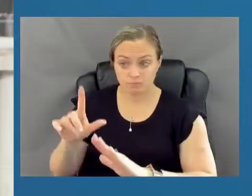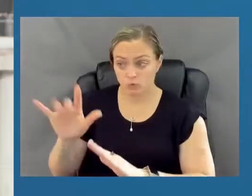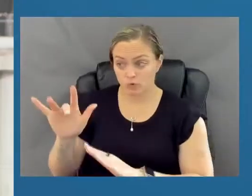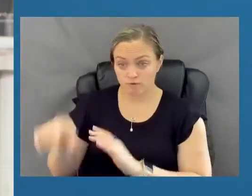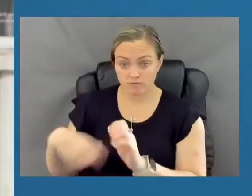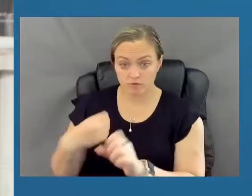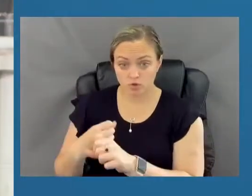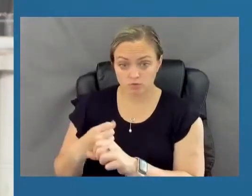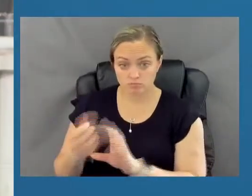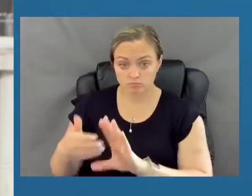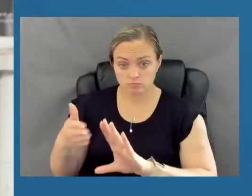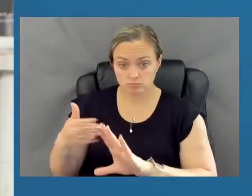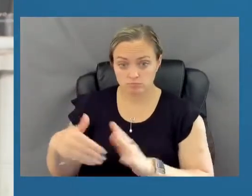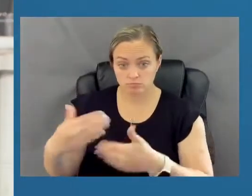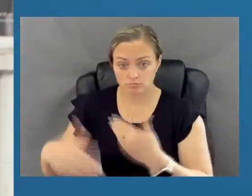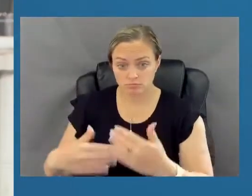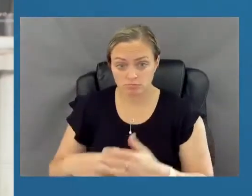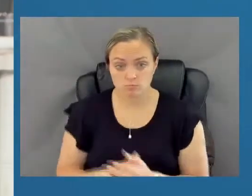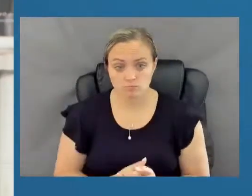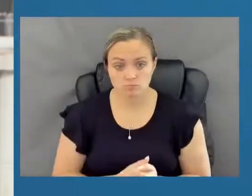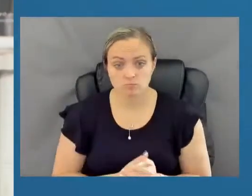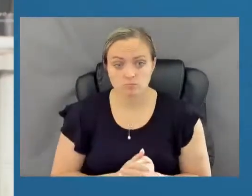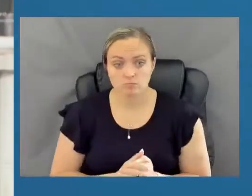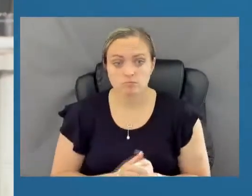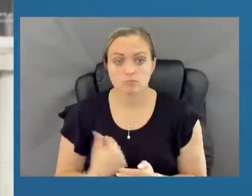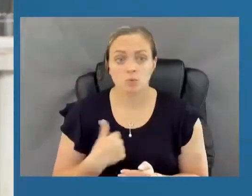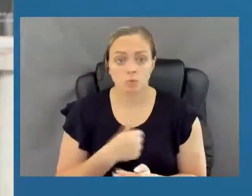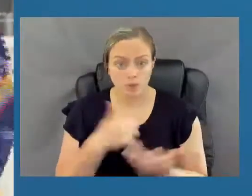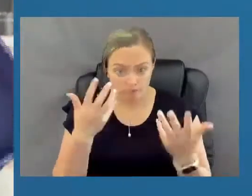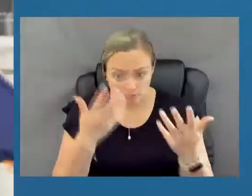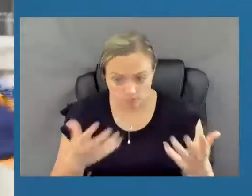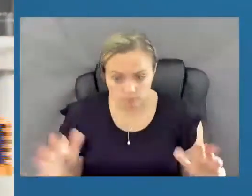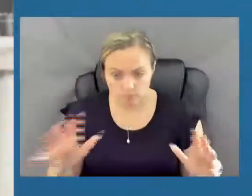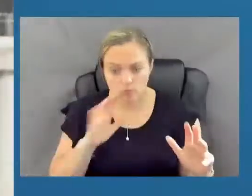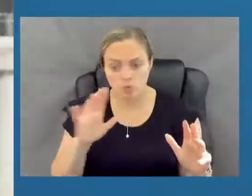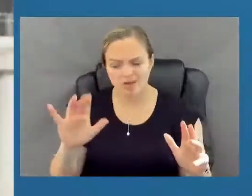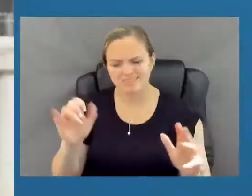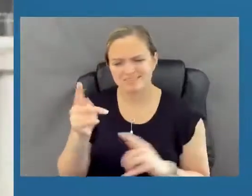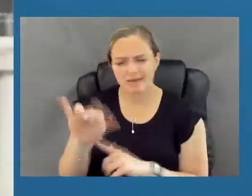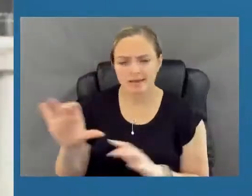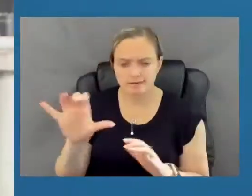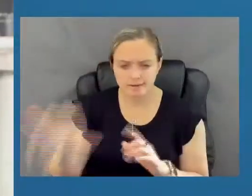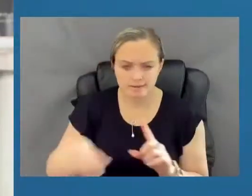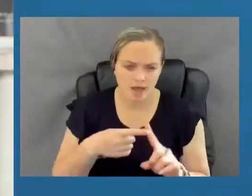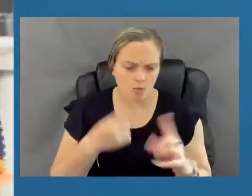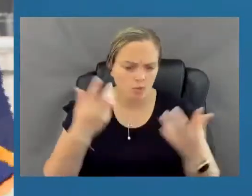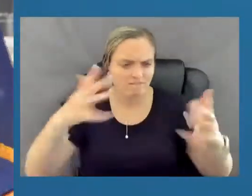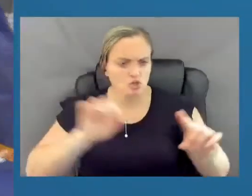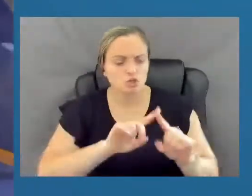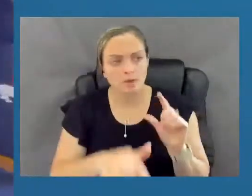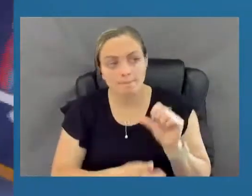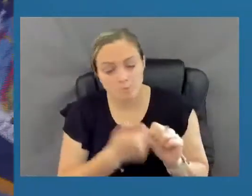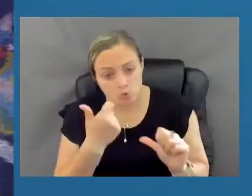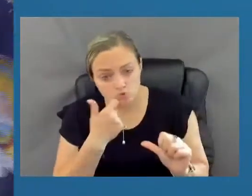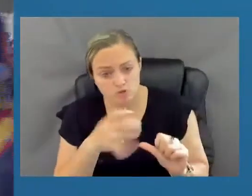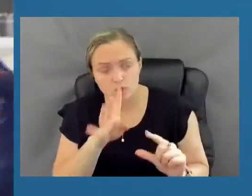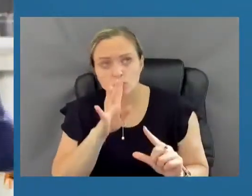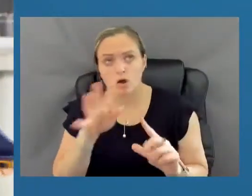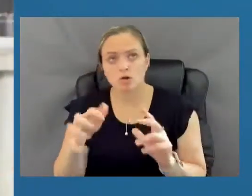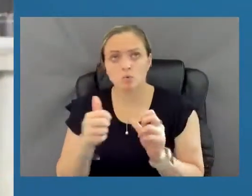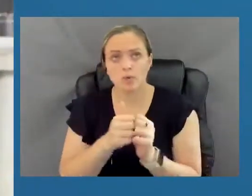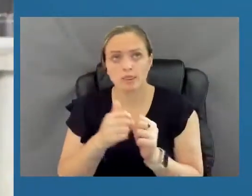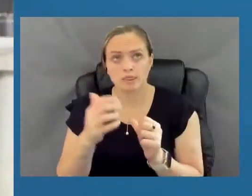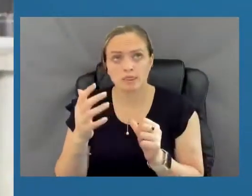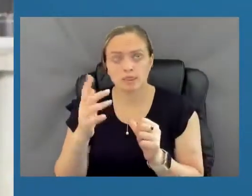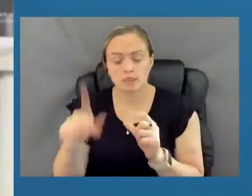years. We got them done. Pataki did it, got some done. But most recently, I talked